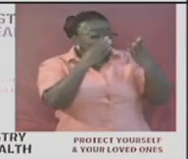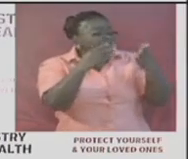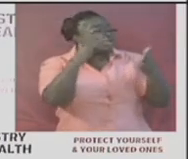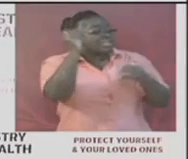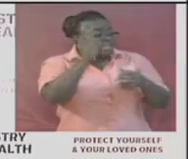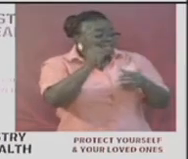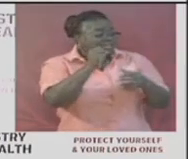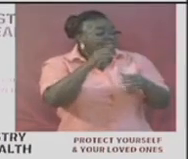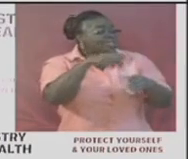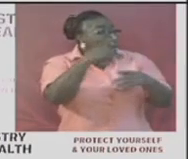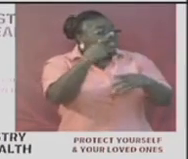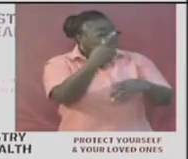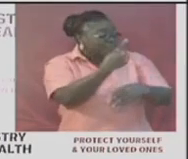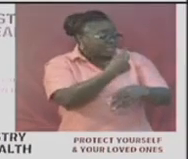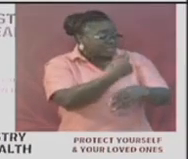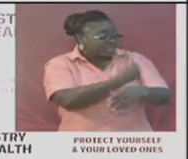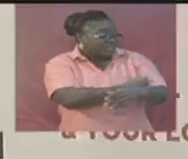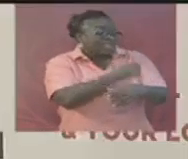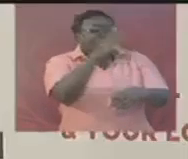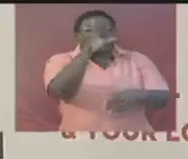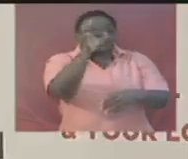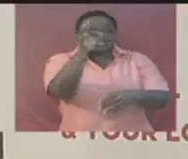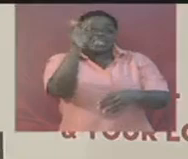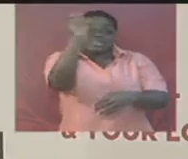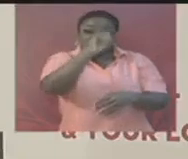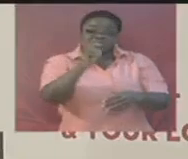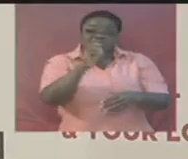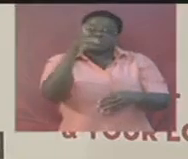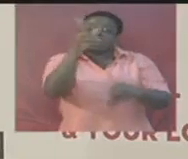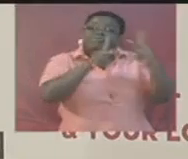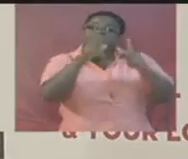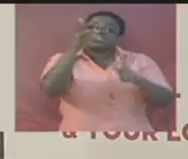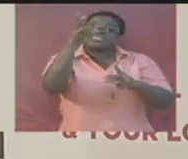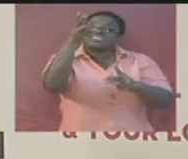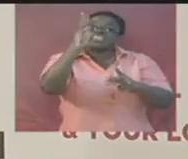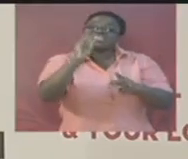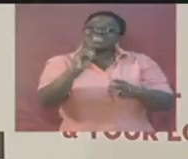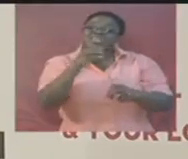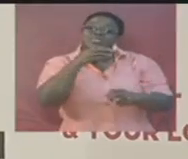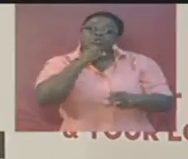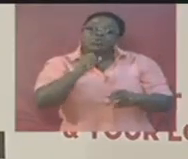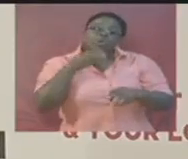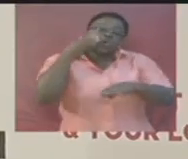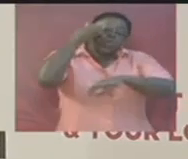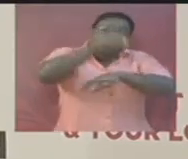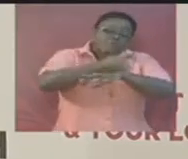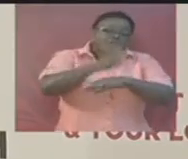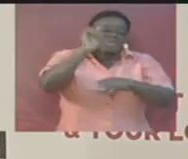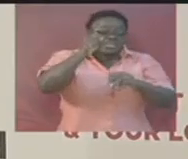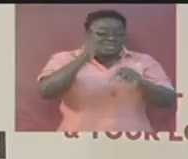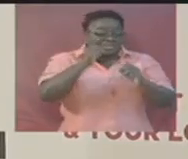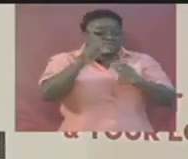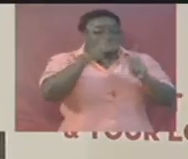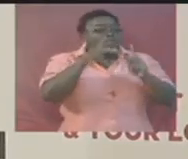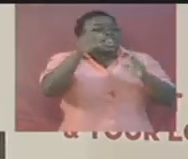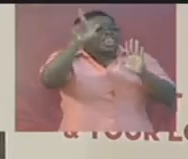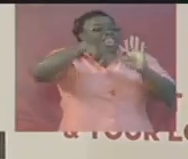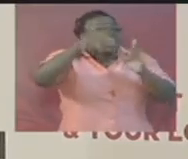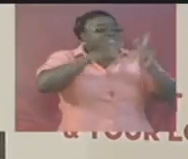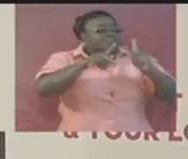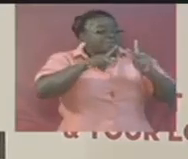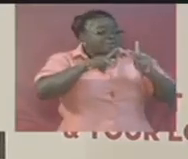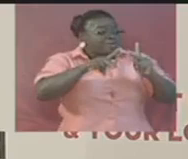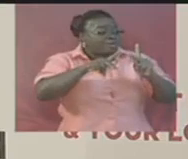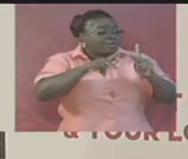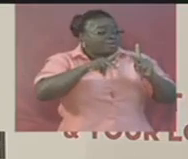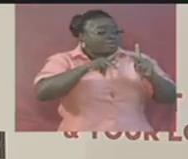immunized 90% of the 60 years and above, and yes, they have a massively decreased level of hospitalization, there still are people